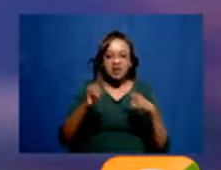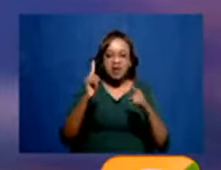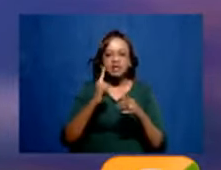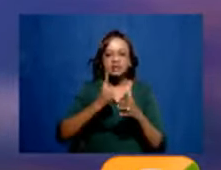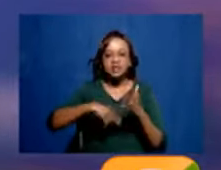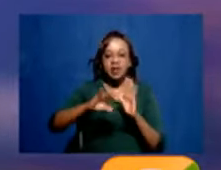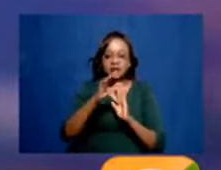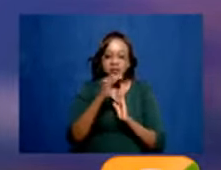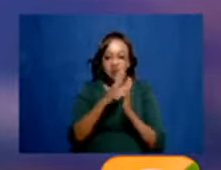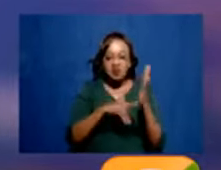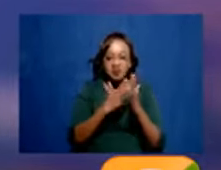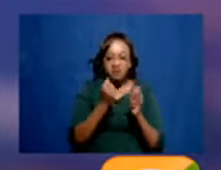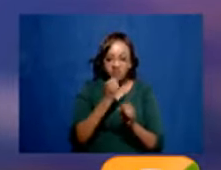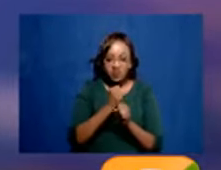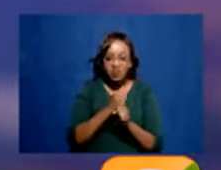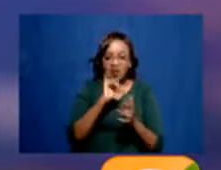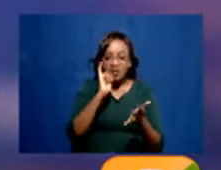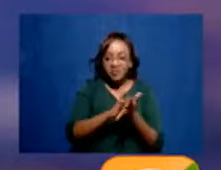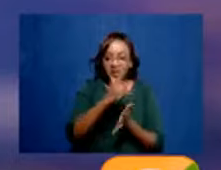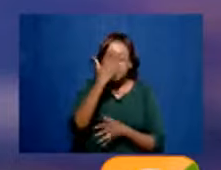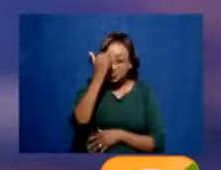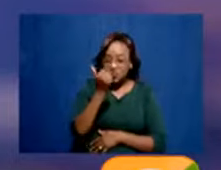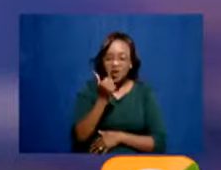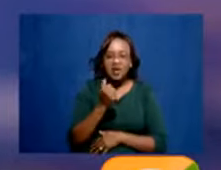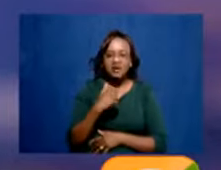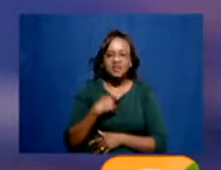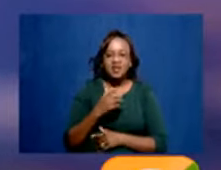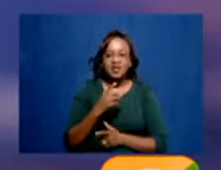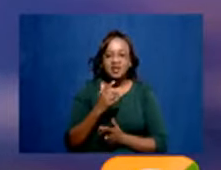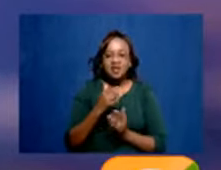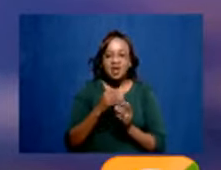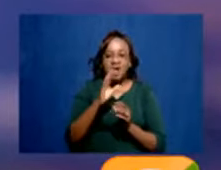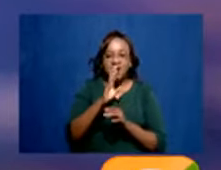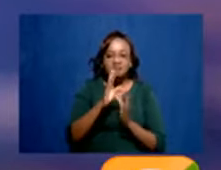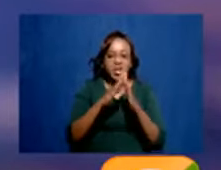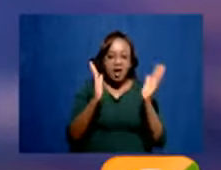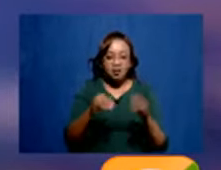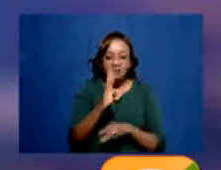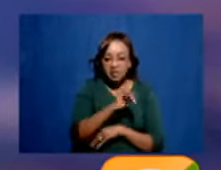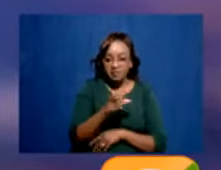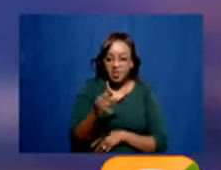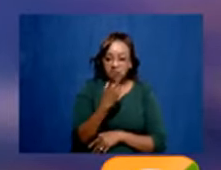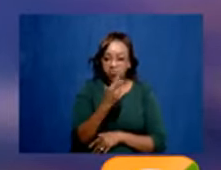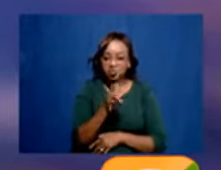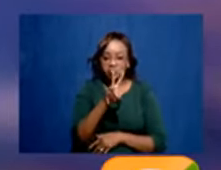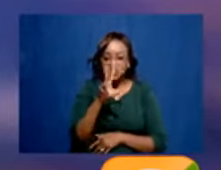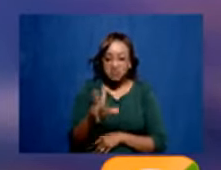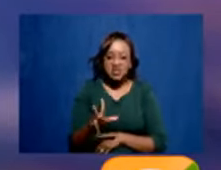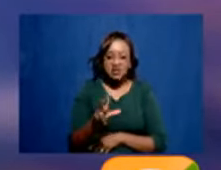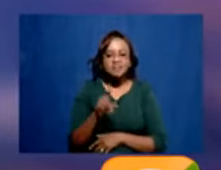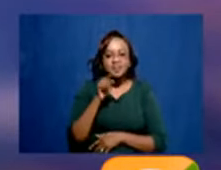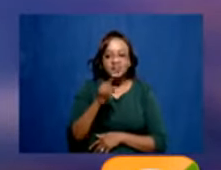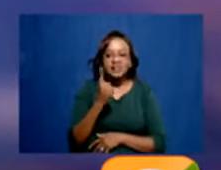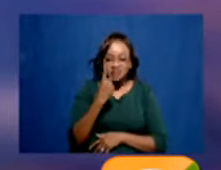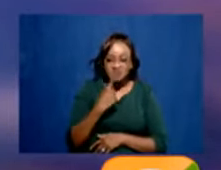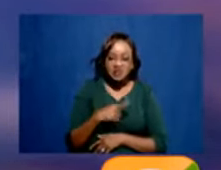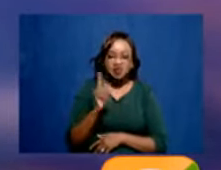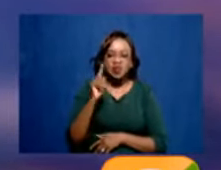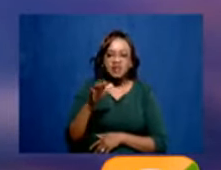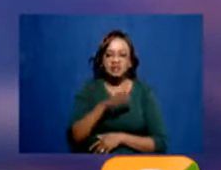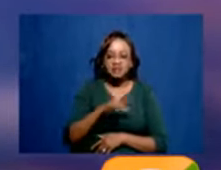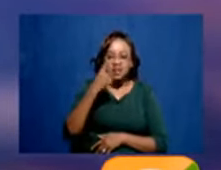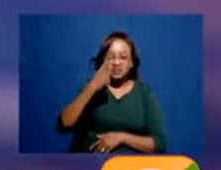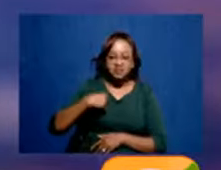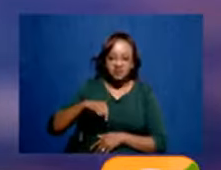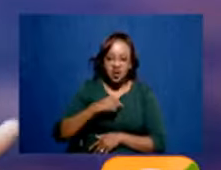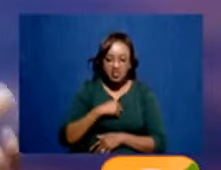the Affordable Housing Bill 2023, which is being processed now, would be the correct place for us to